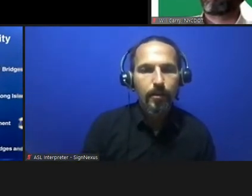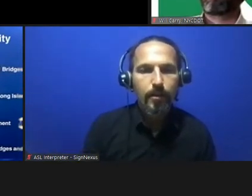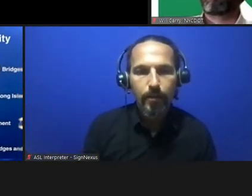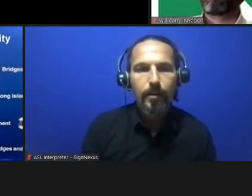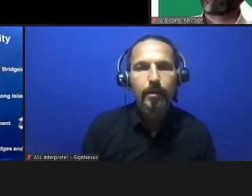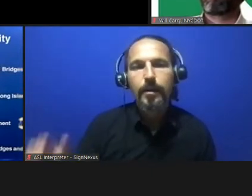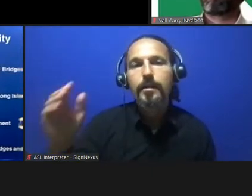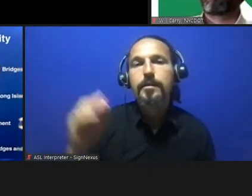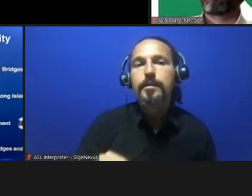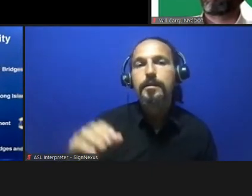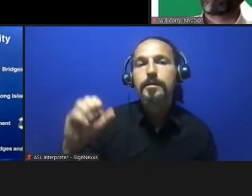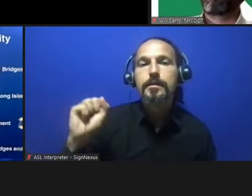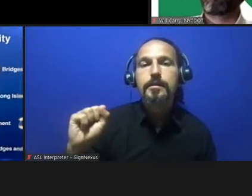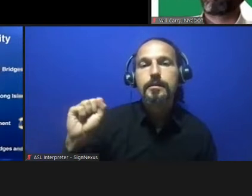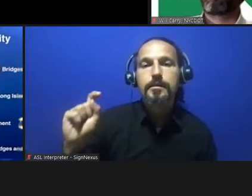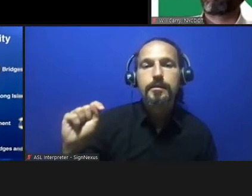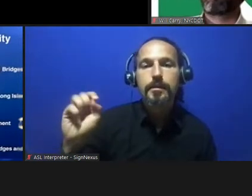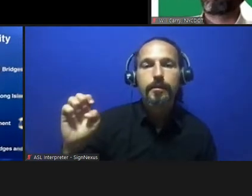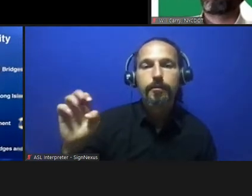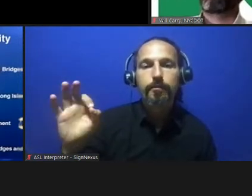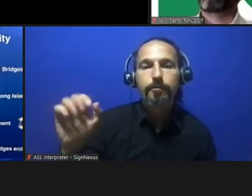stefania cupalova